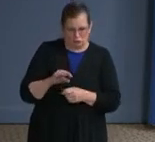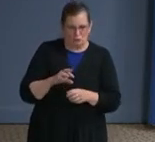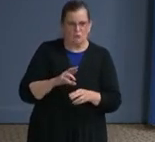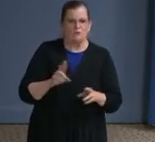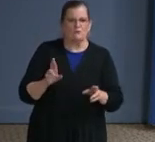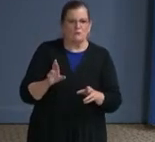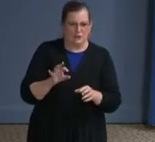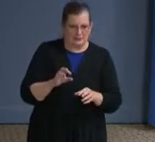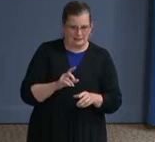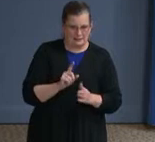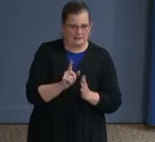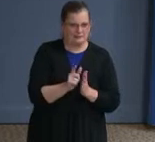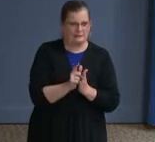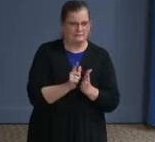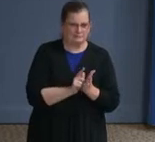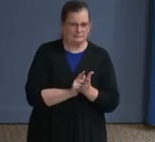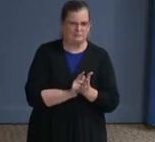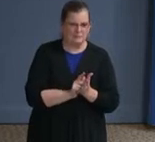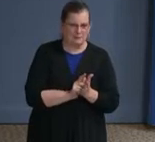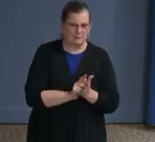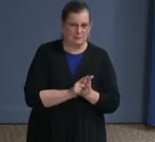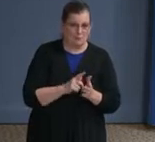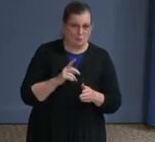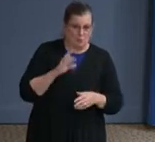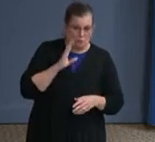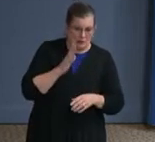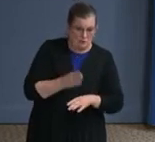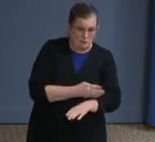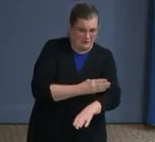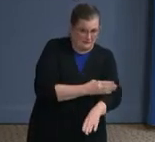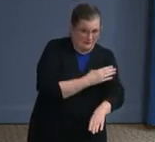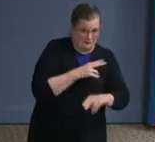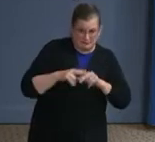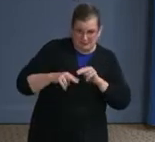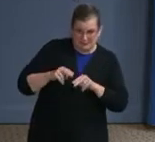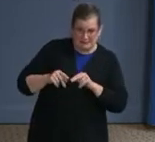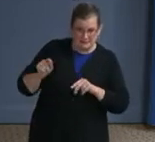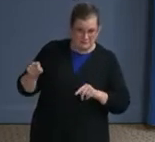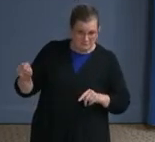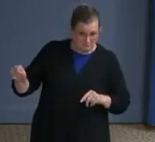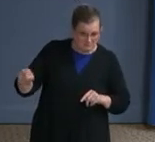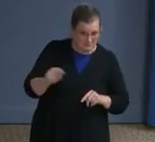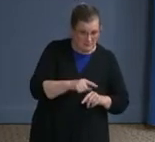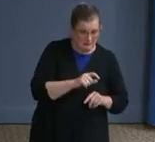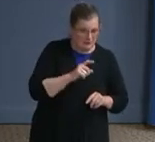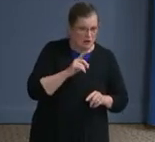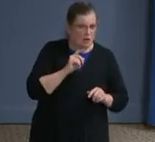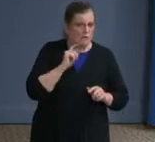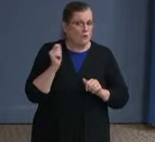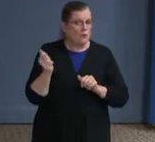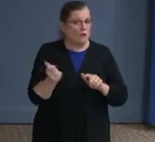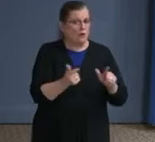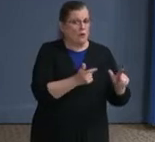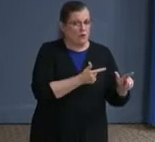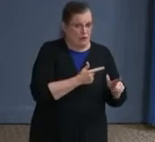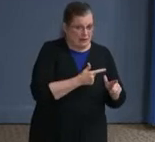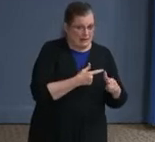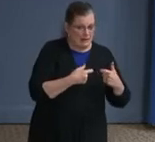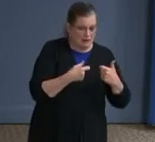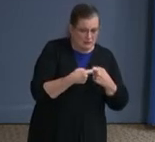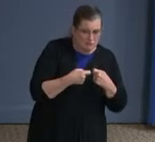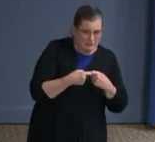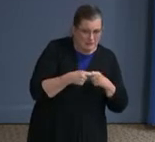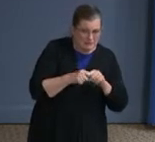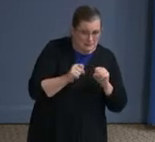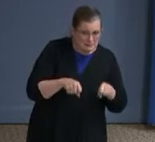substantially renovated buildings, there has to be some infrastructure installed for electric vehicles, like